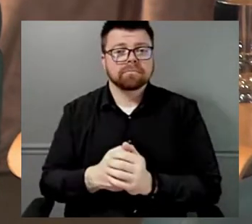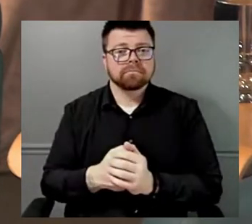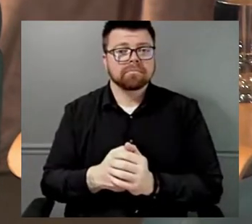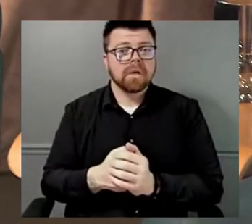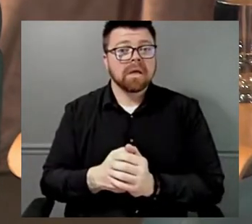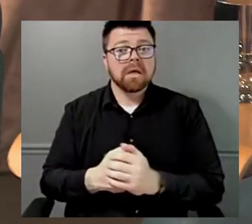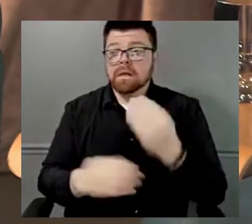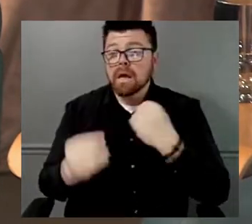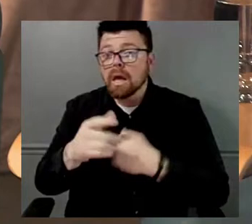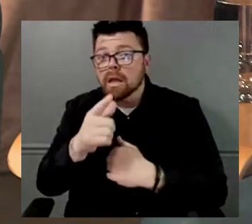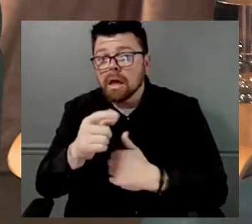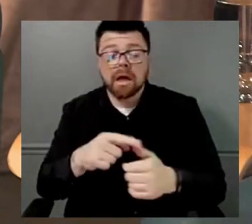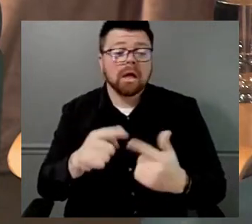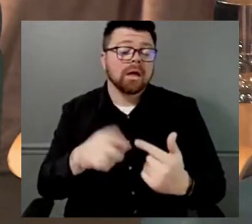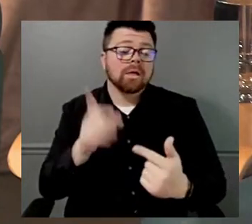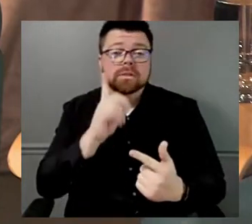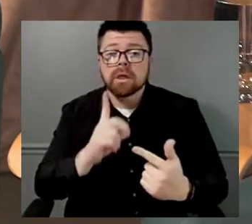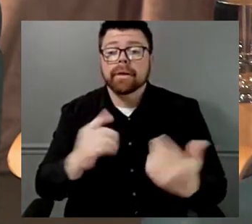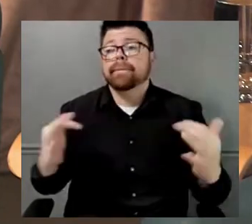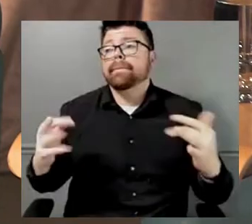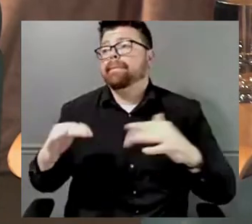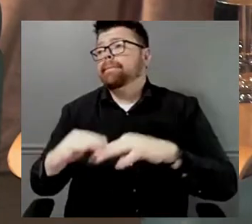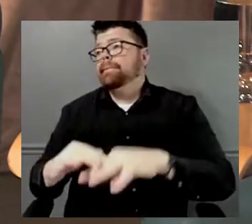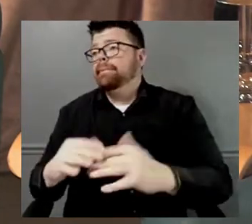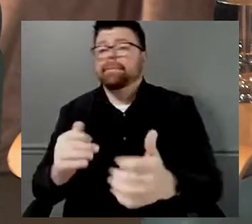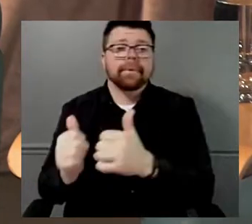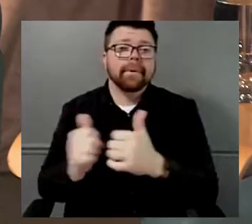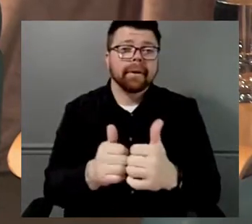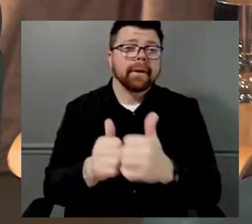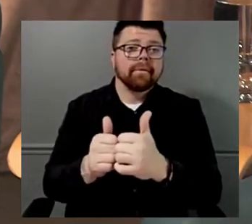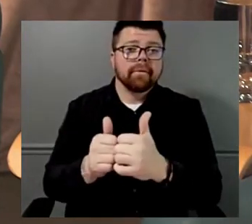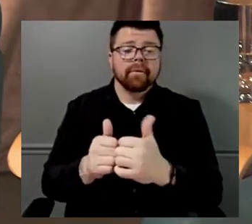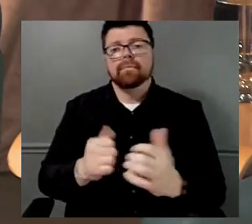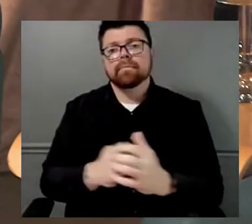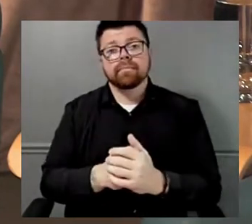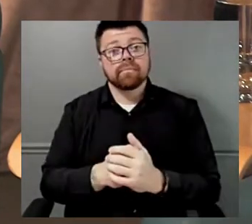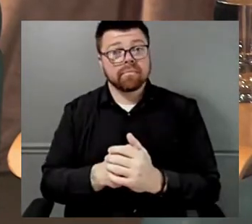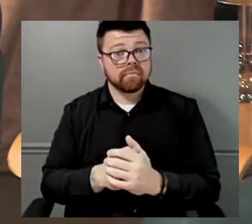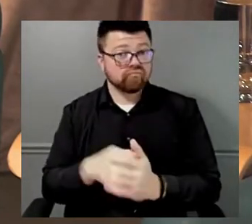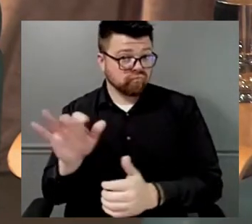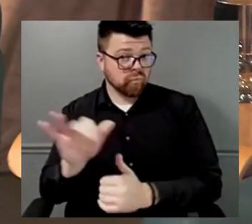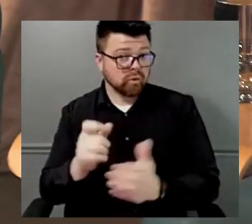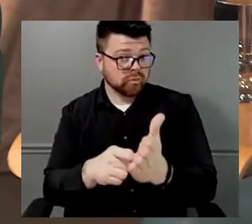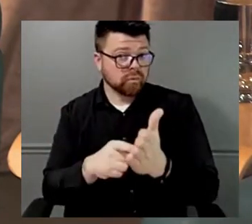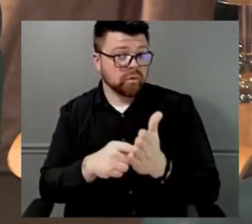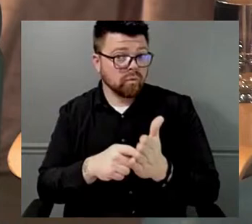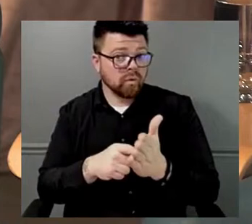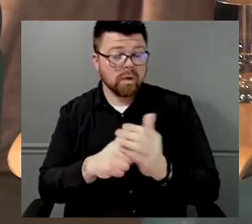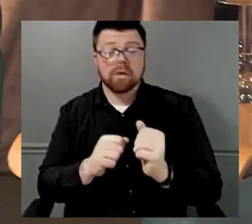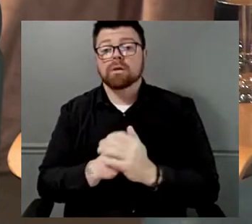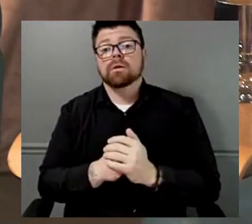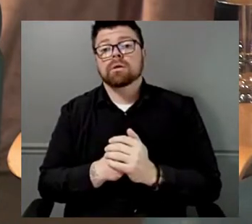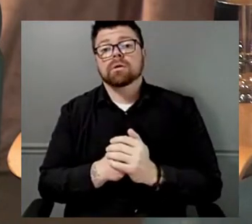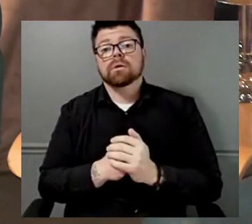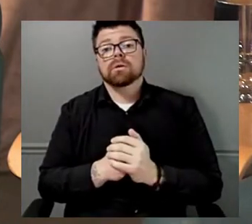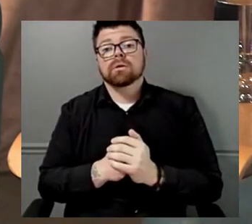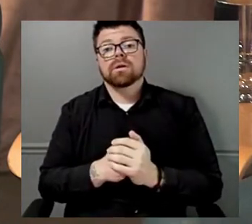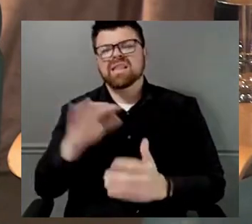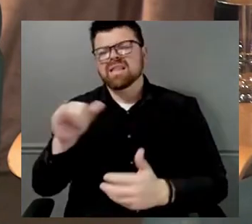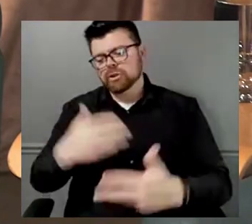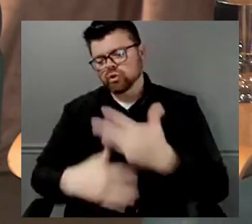dinner together, from what I understand. And it was required that everyone attend that social